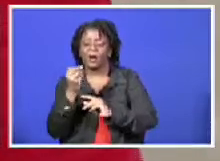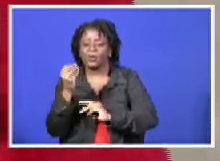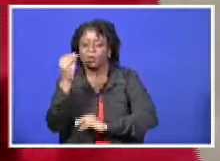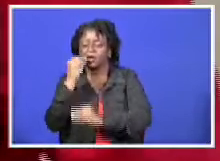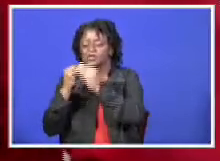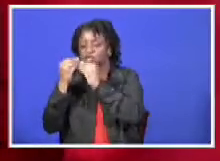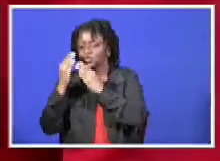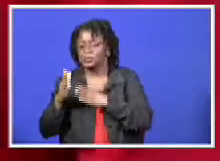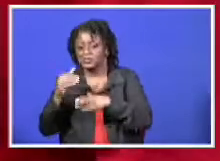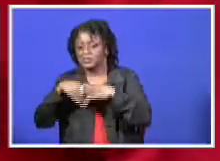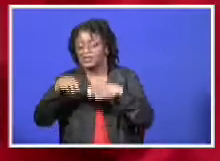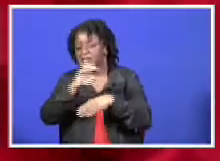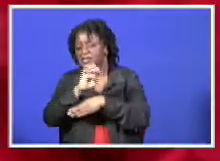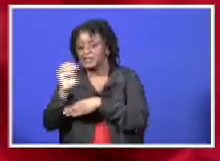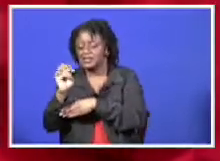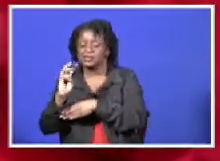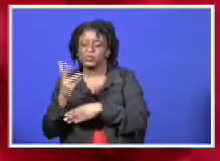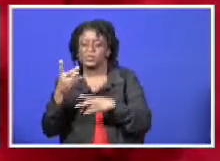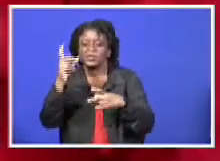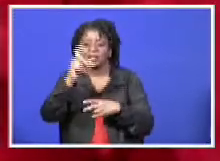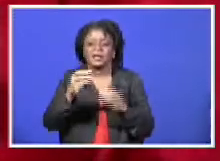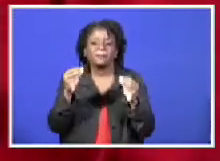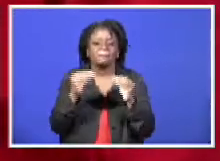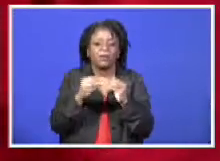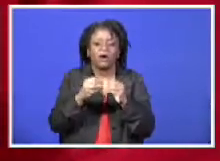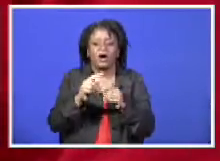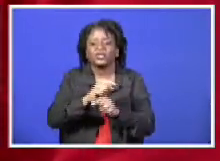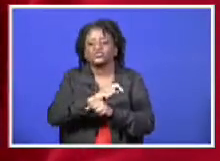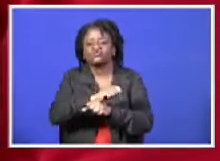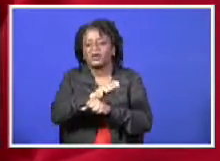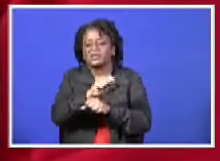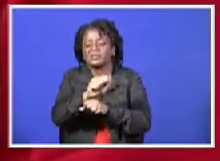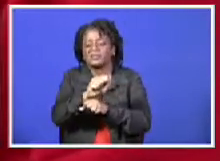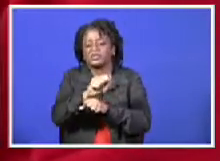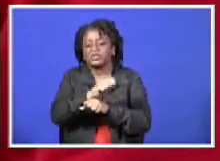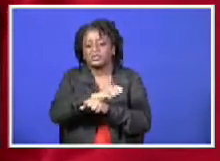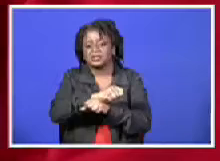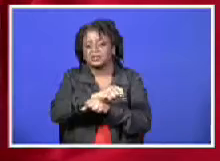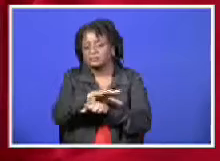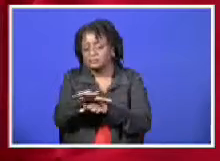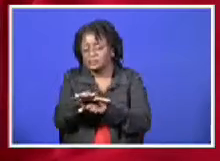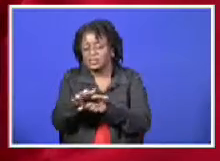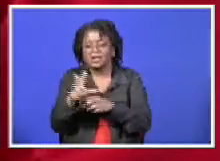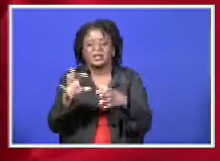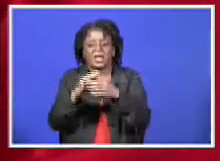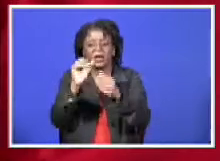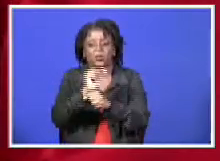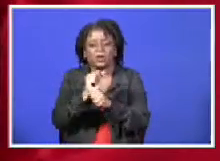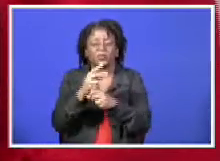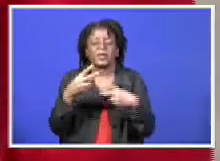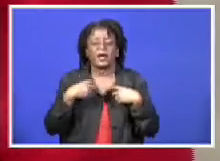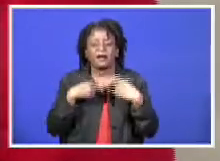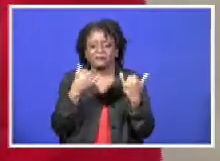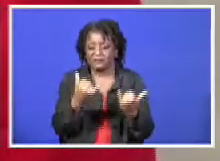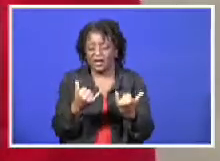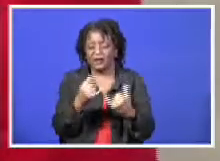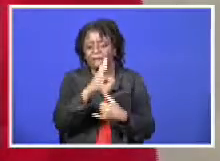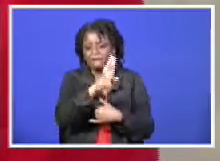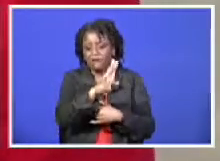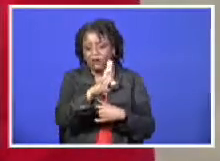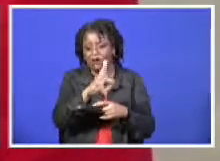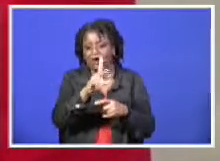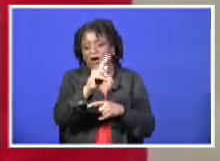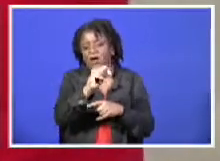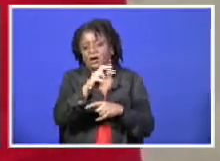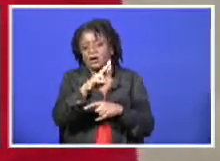okay, more transmission network, right? Right now we've got really 4 transmission networks. The transmission